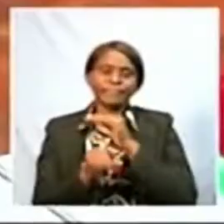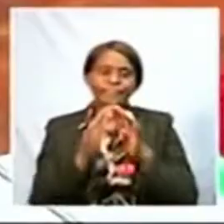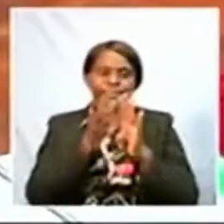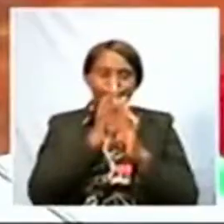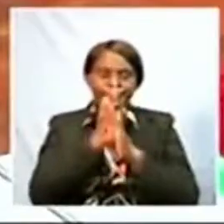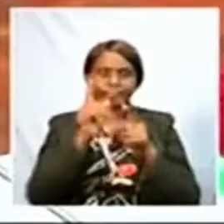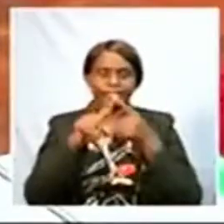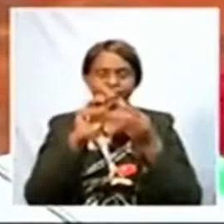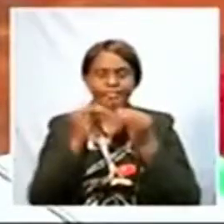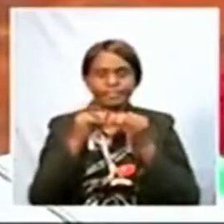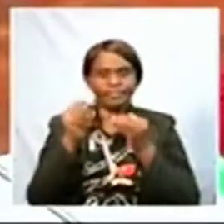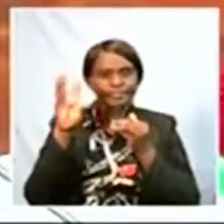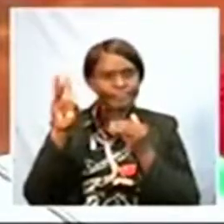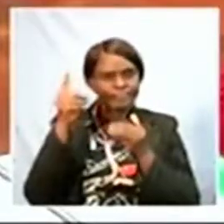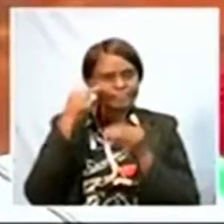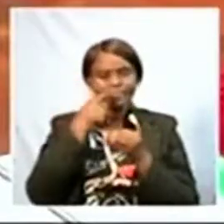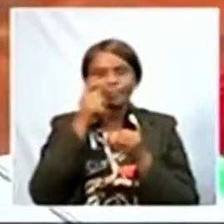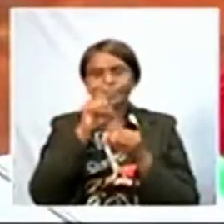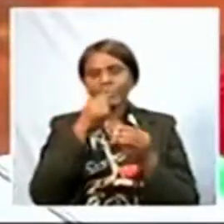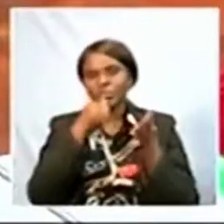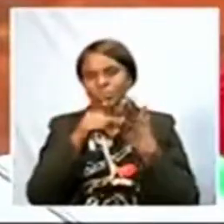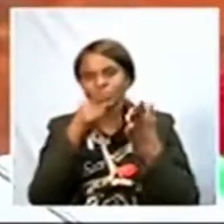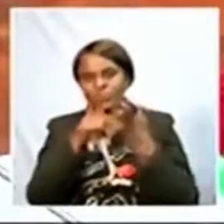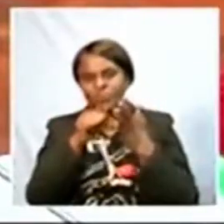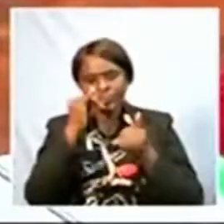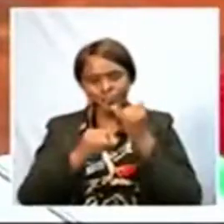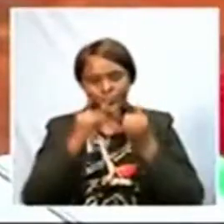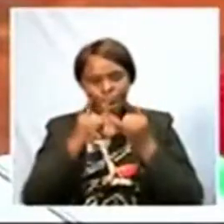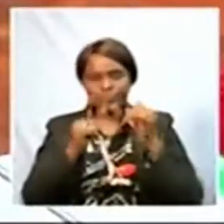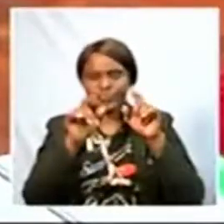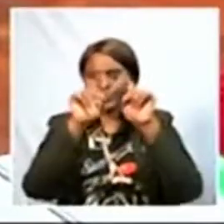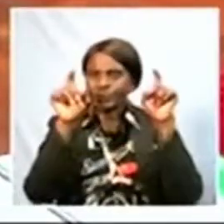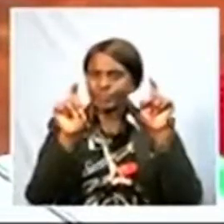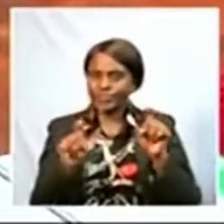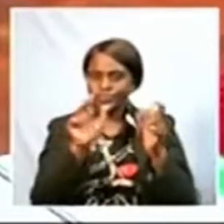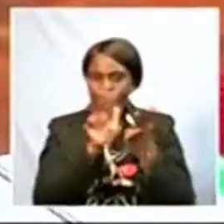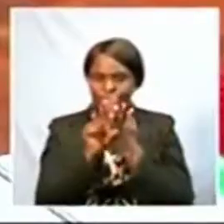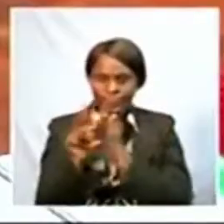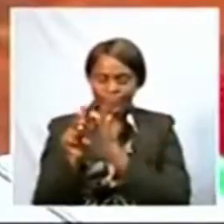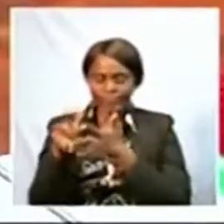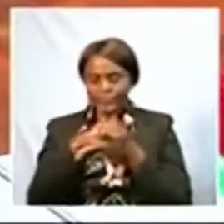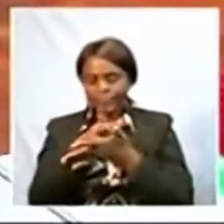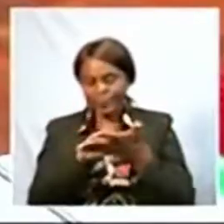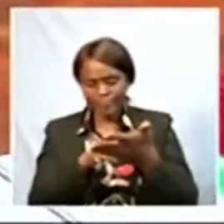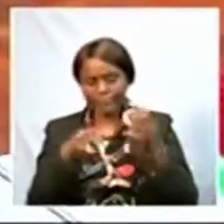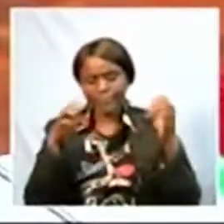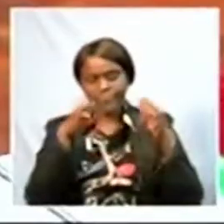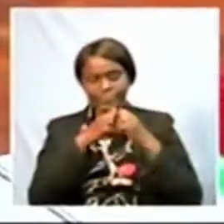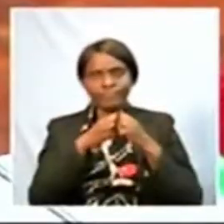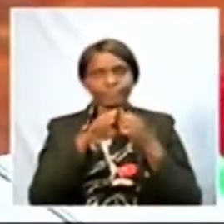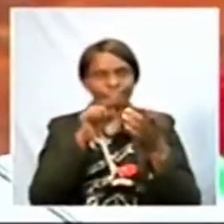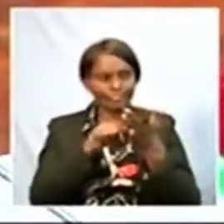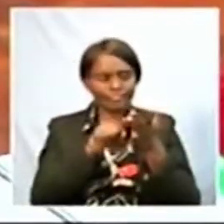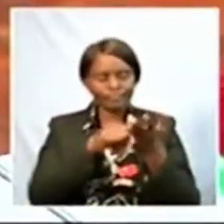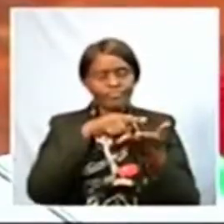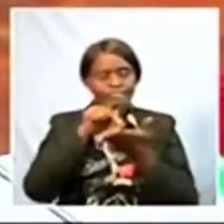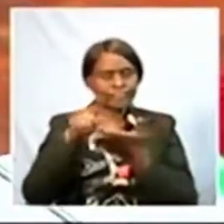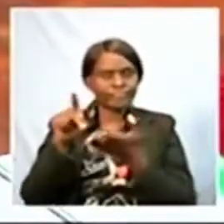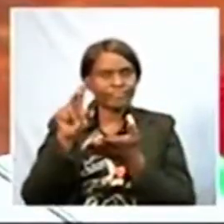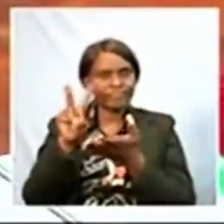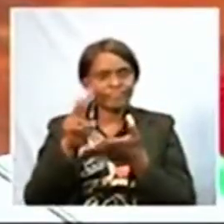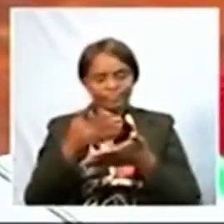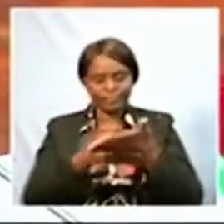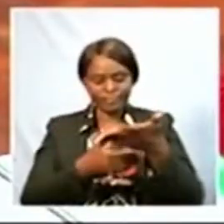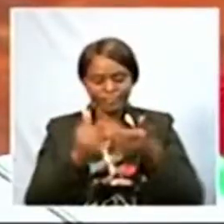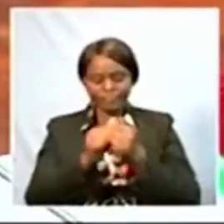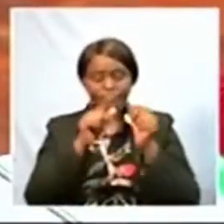to Appendix 16 for instruction letters, completion certificate, ledger, bank extracts, payment vouchers, and